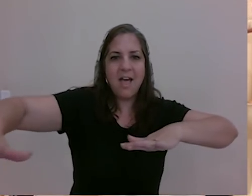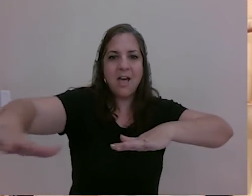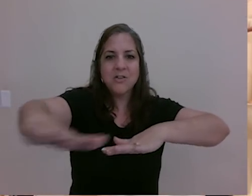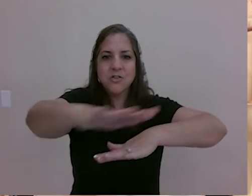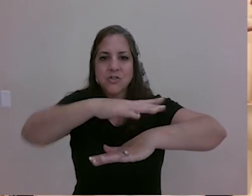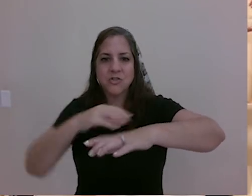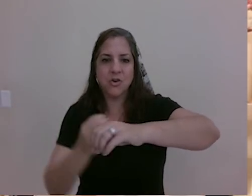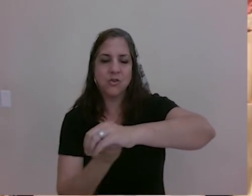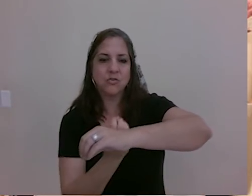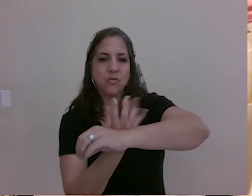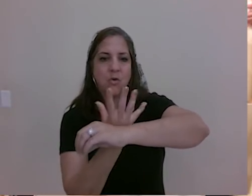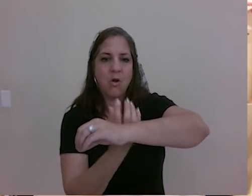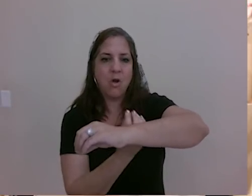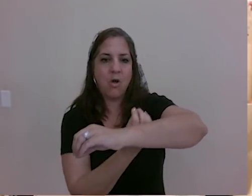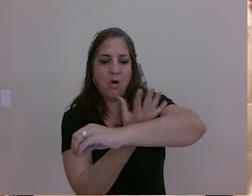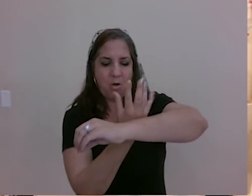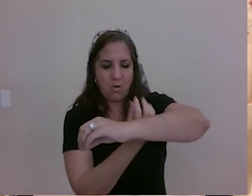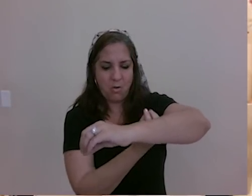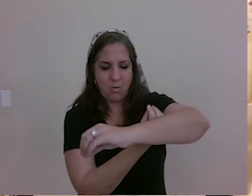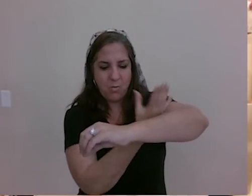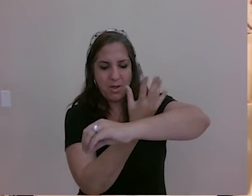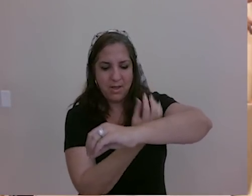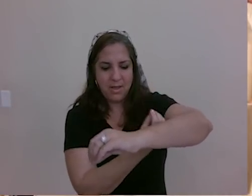pastures grow,